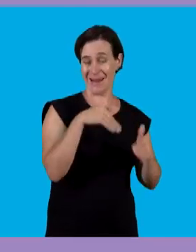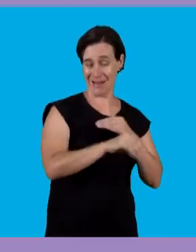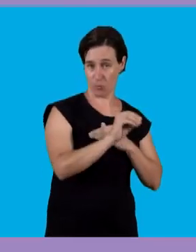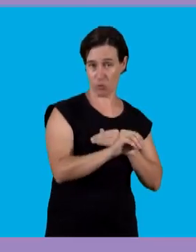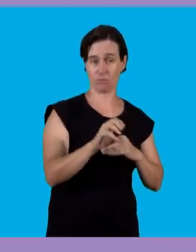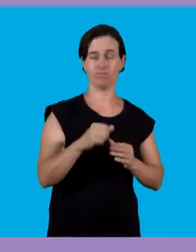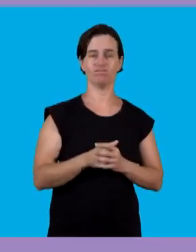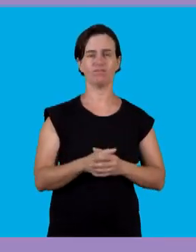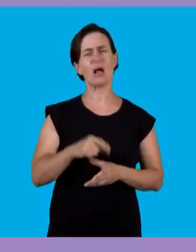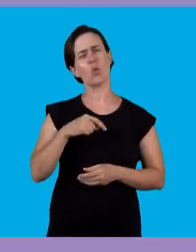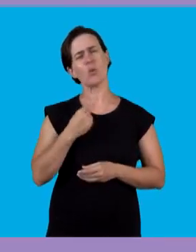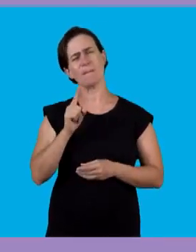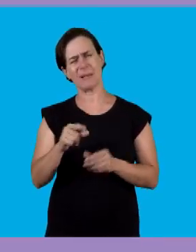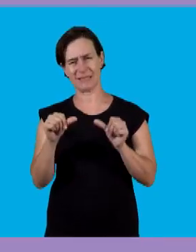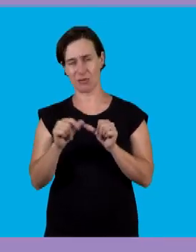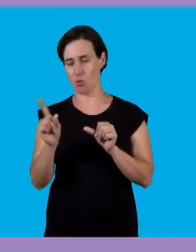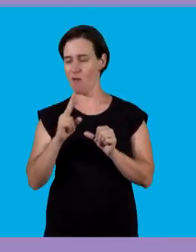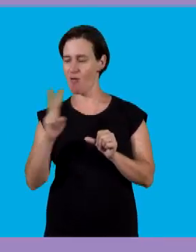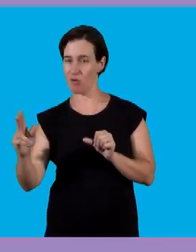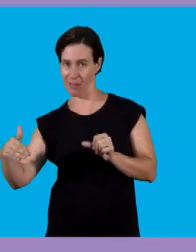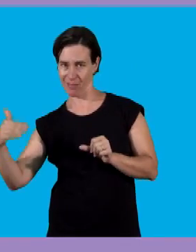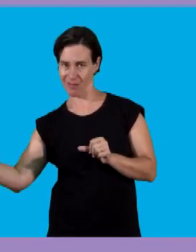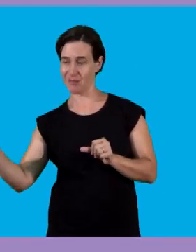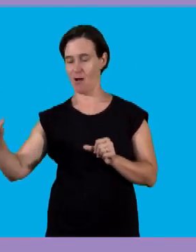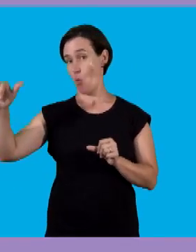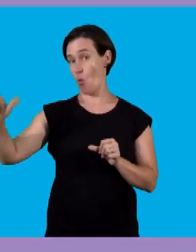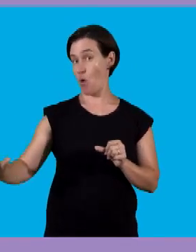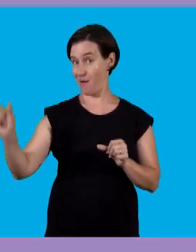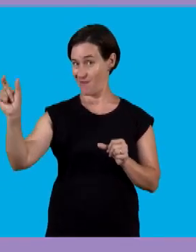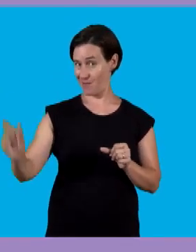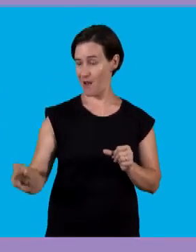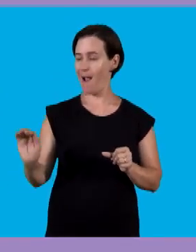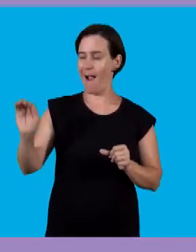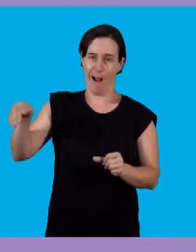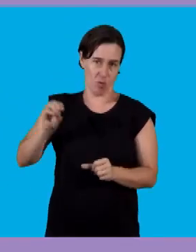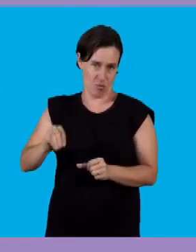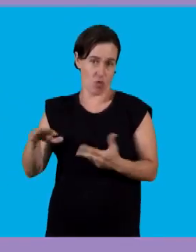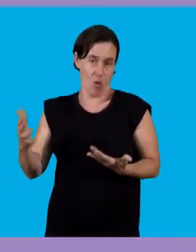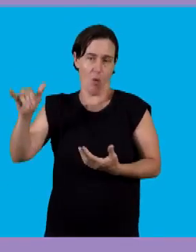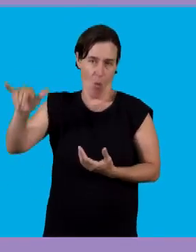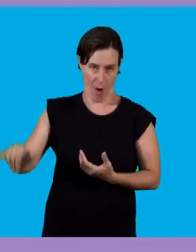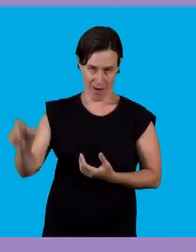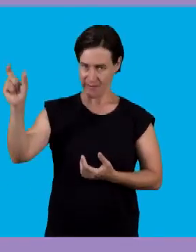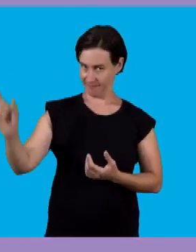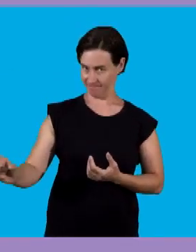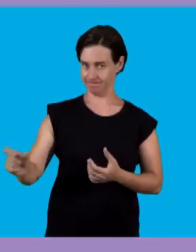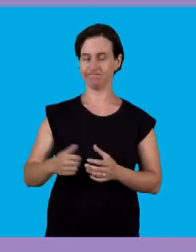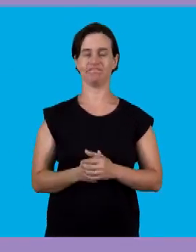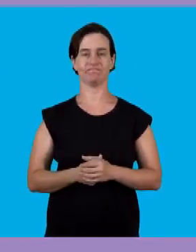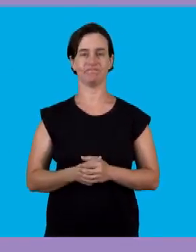X, and now we are supposed to get the output values, and of course those are represented by a